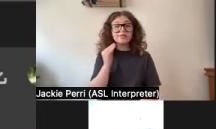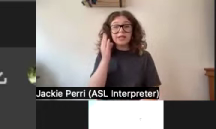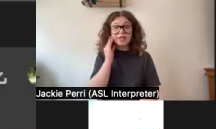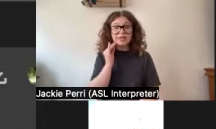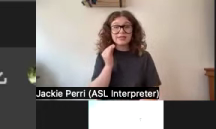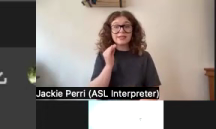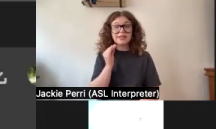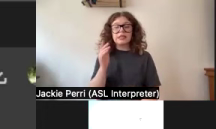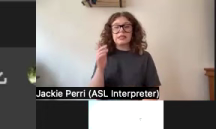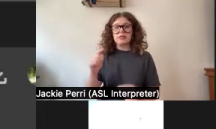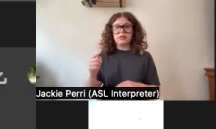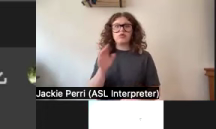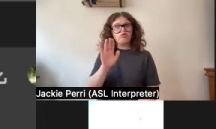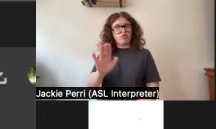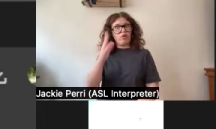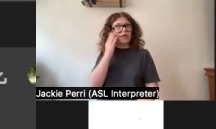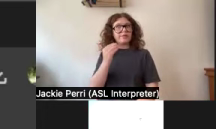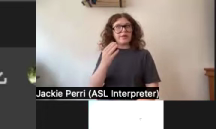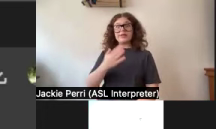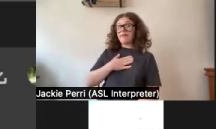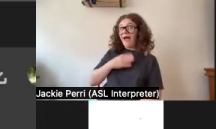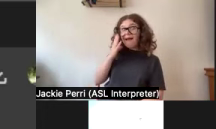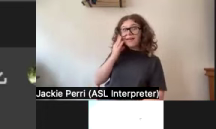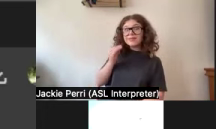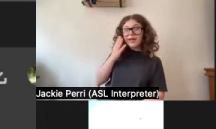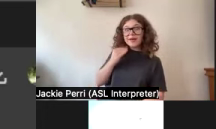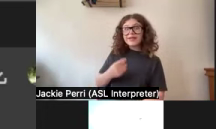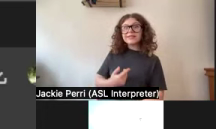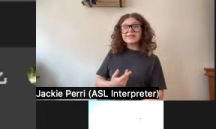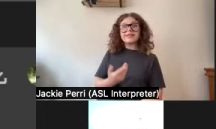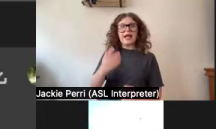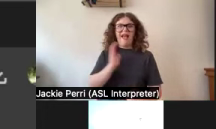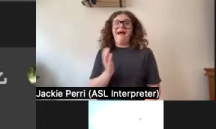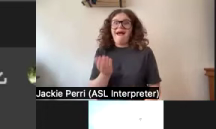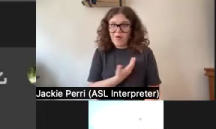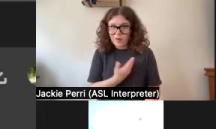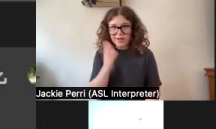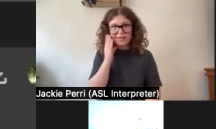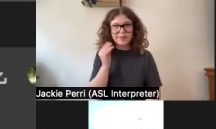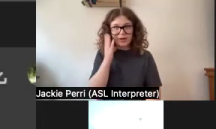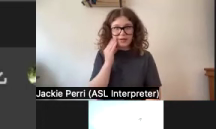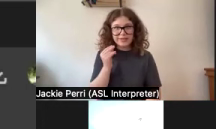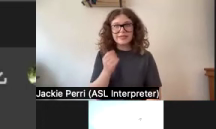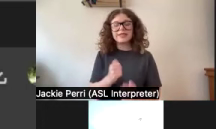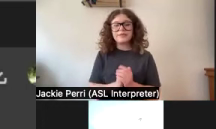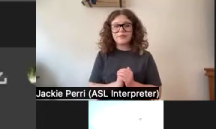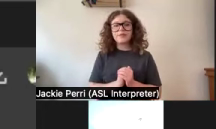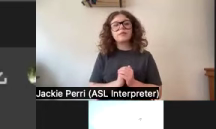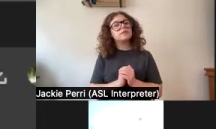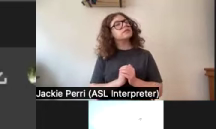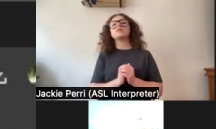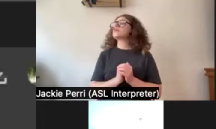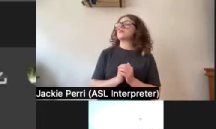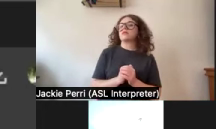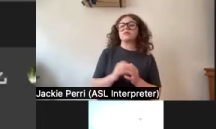mi your experiencia, la experience, experiencia de my cada quien experience, our am, experiences sobre la